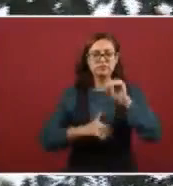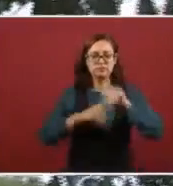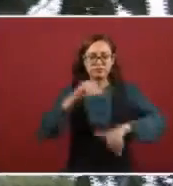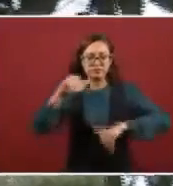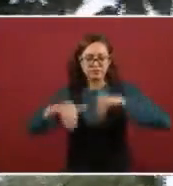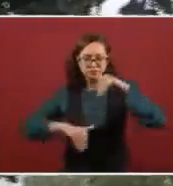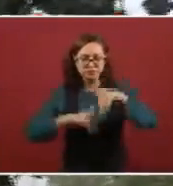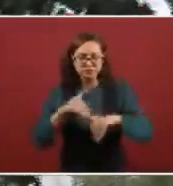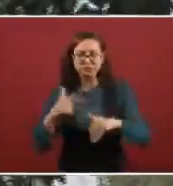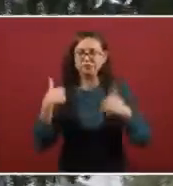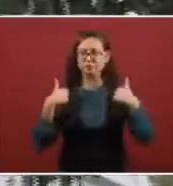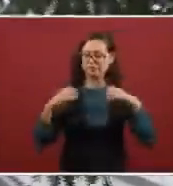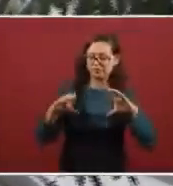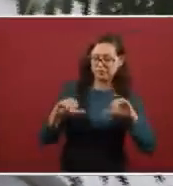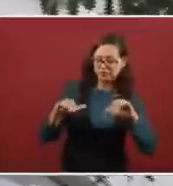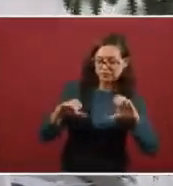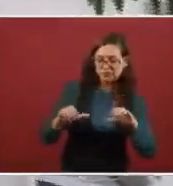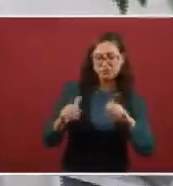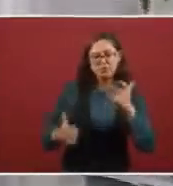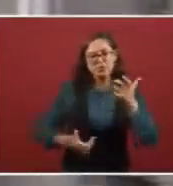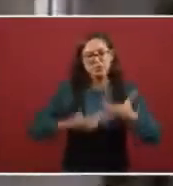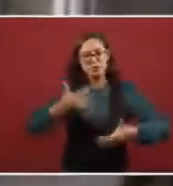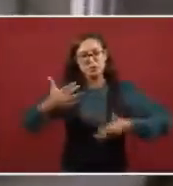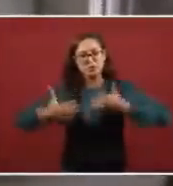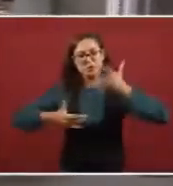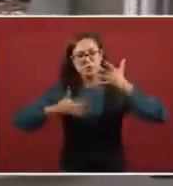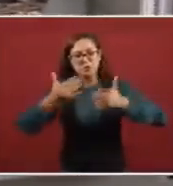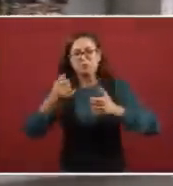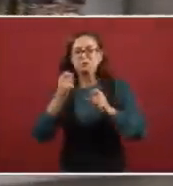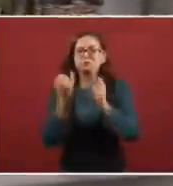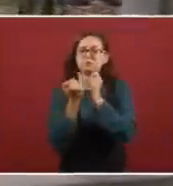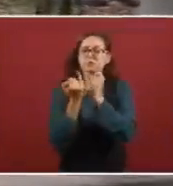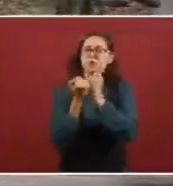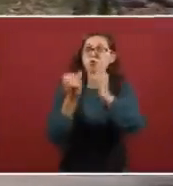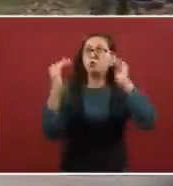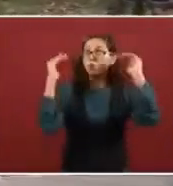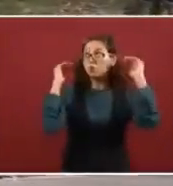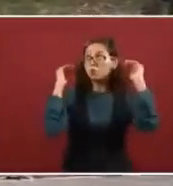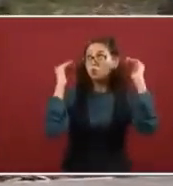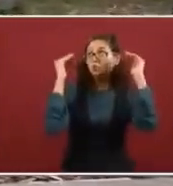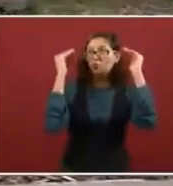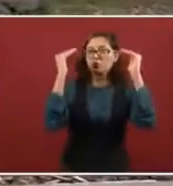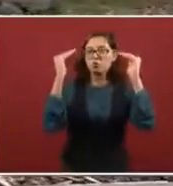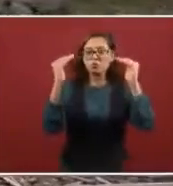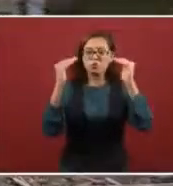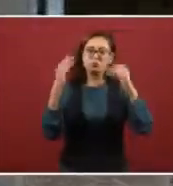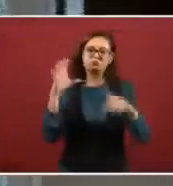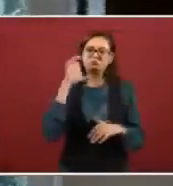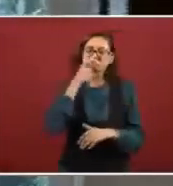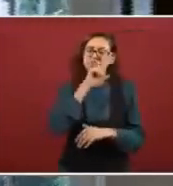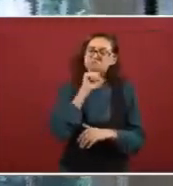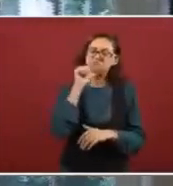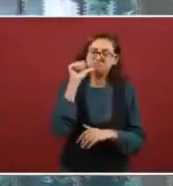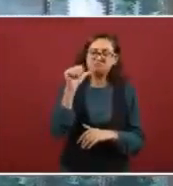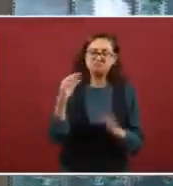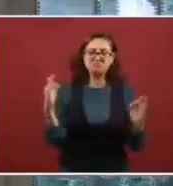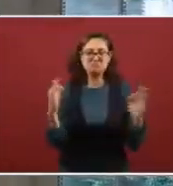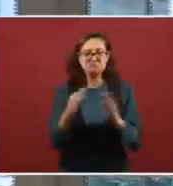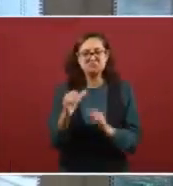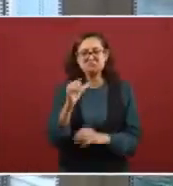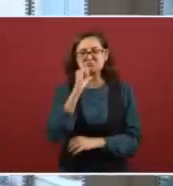and it has a spa, a sauna, and a dome that allows